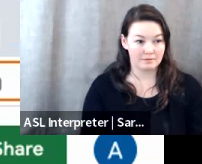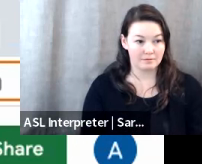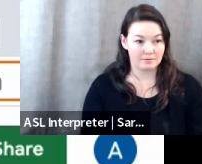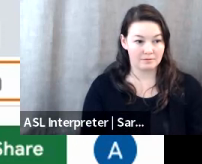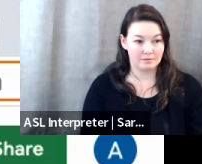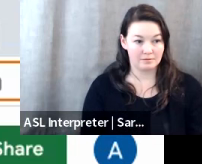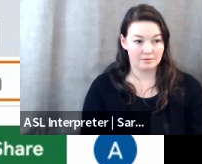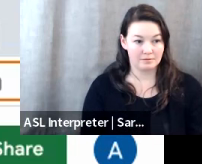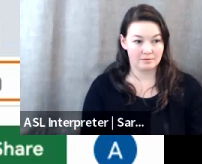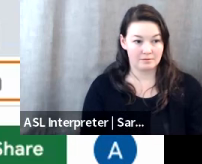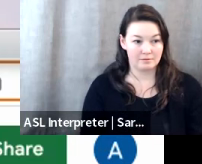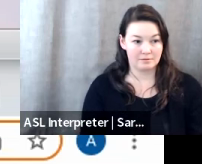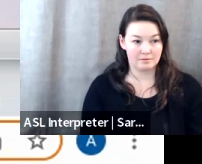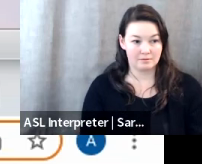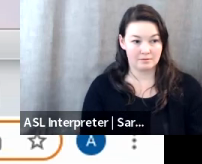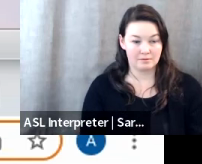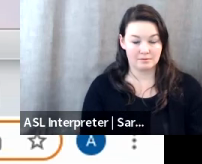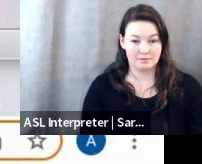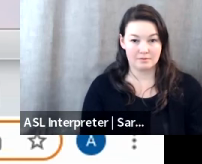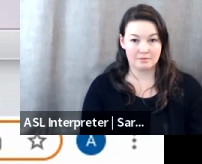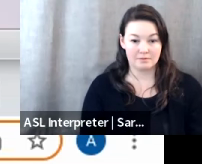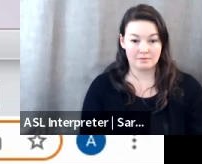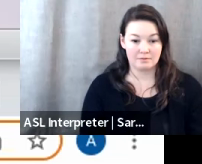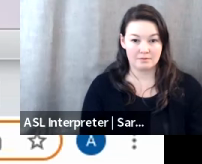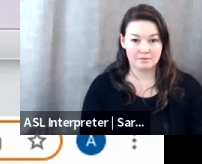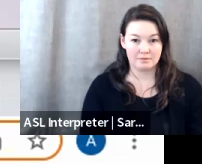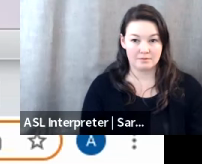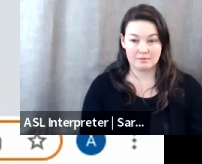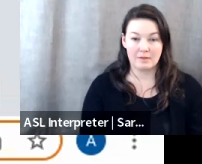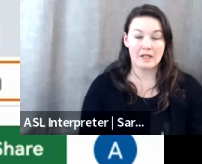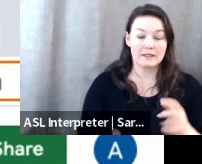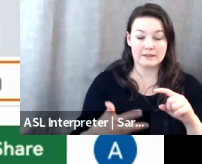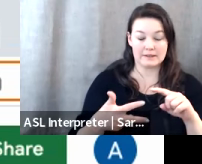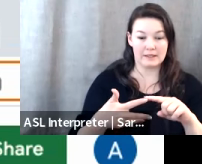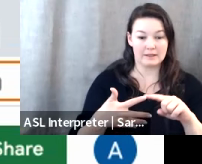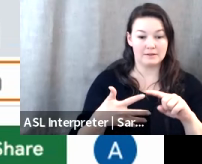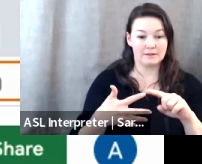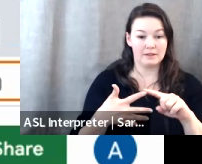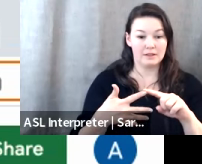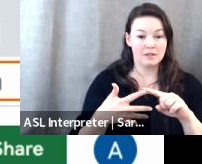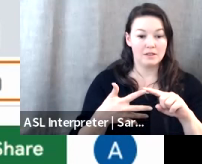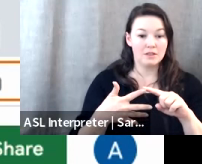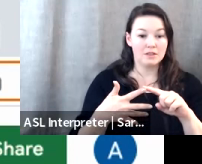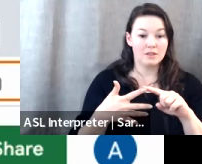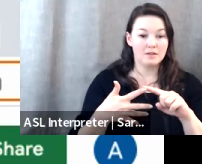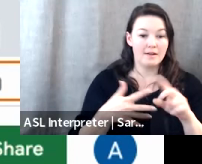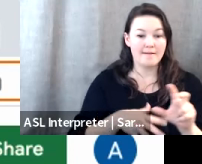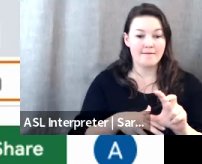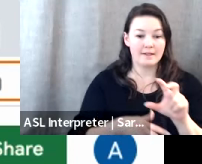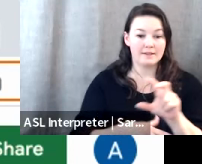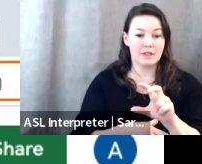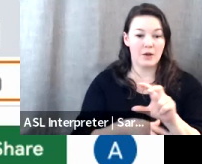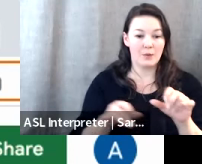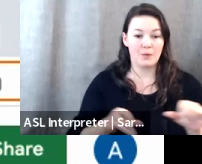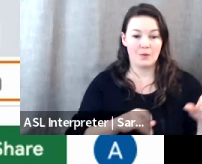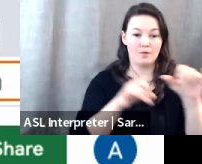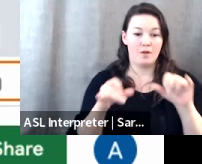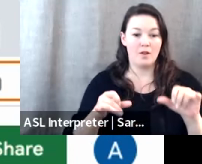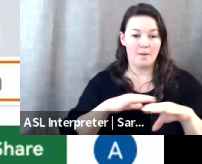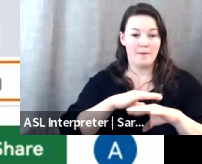internet. And then the second idea is invest in universal basic income or direct cash for low to